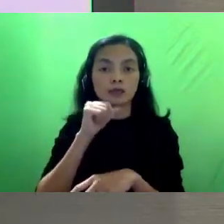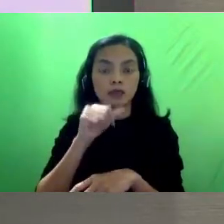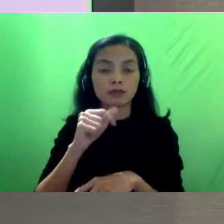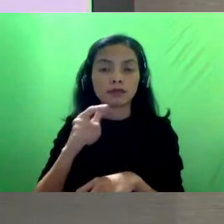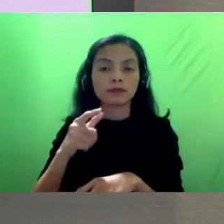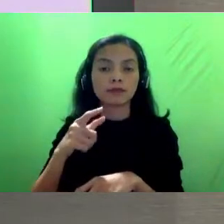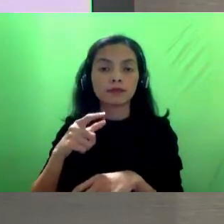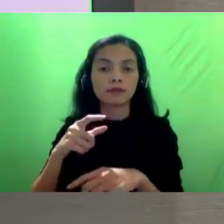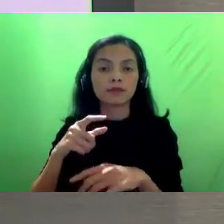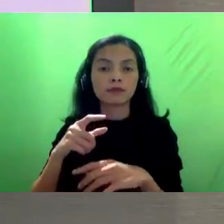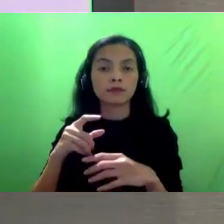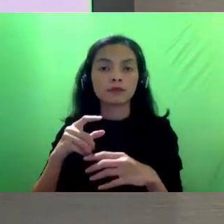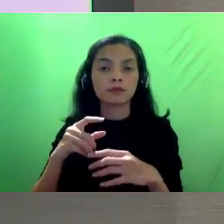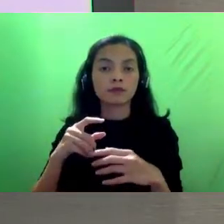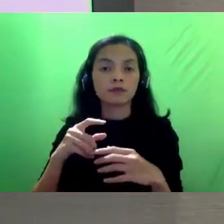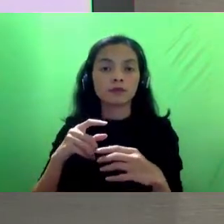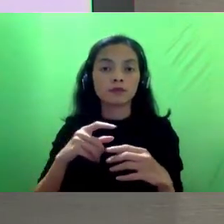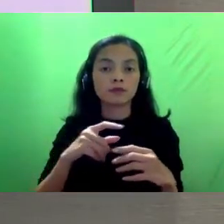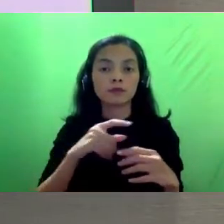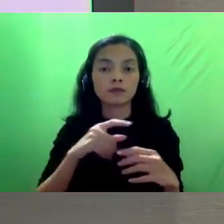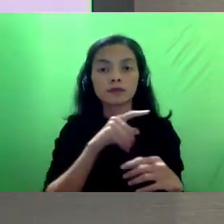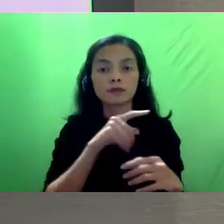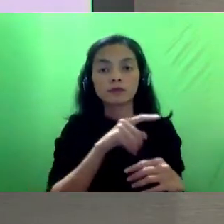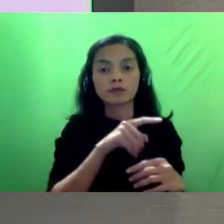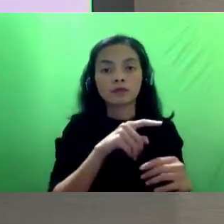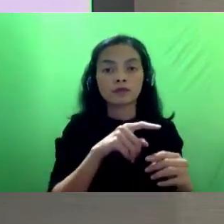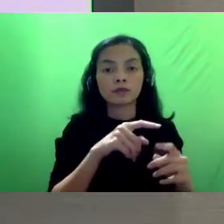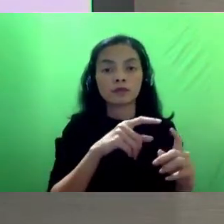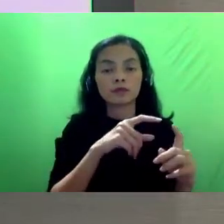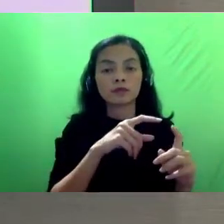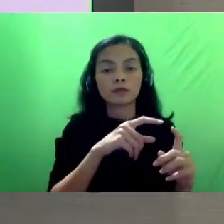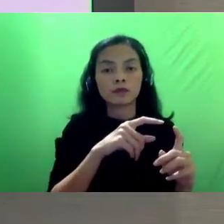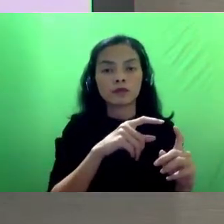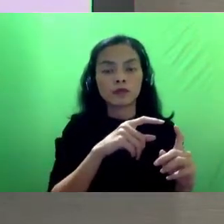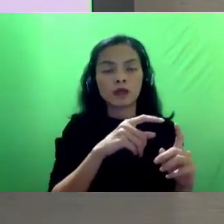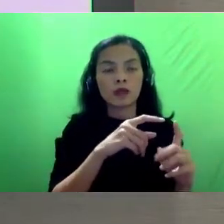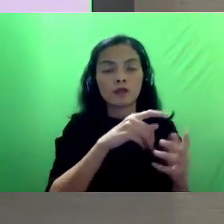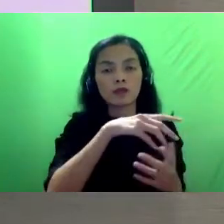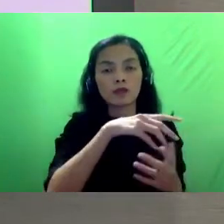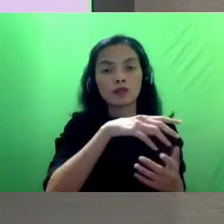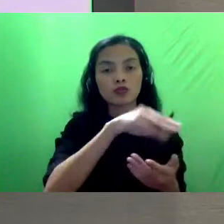collaborative efforts between BPS and TNP2K.